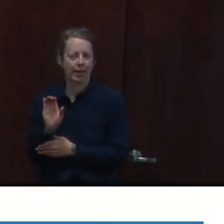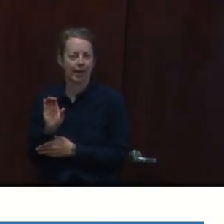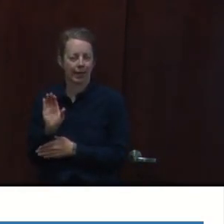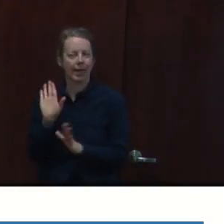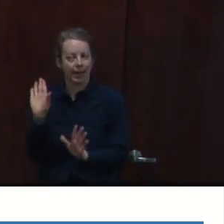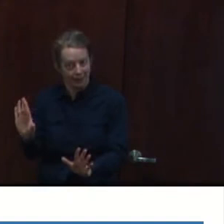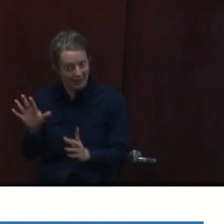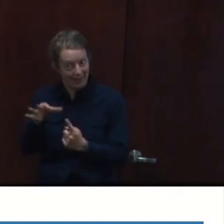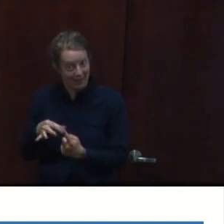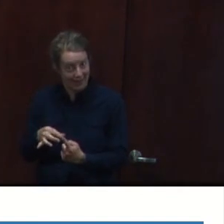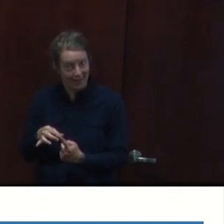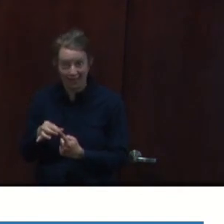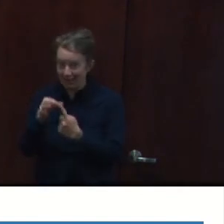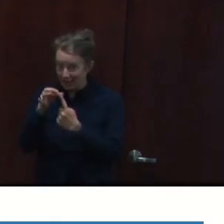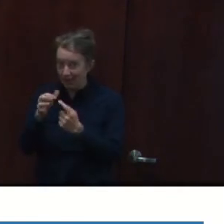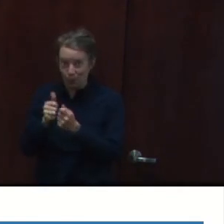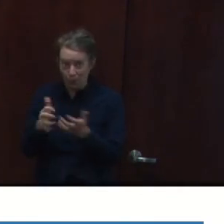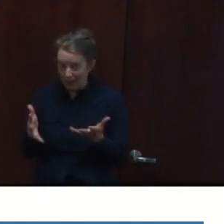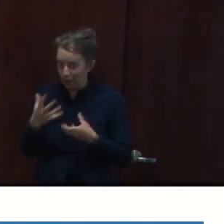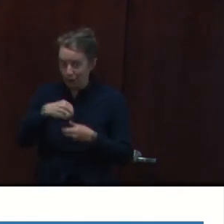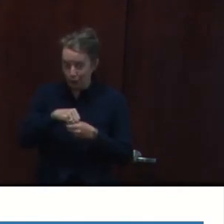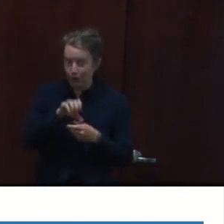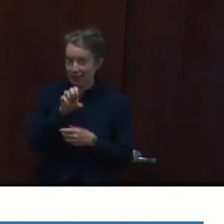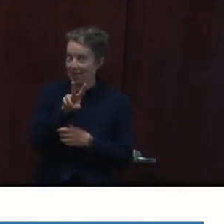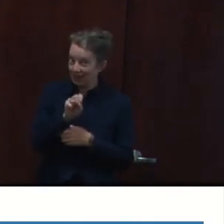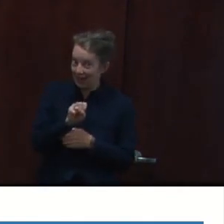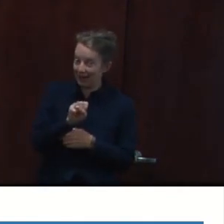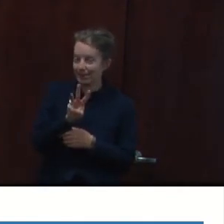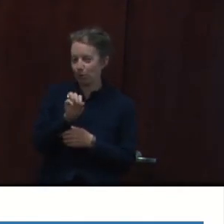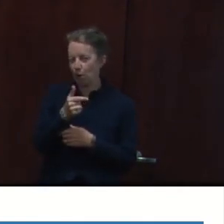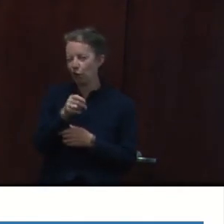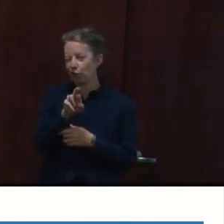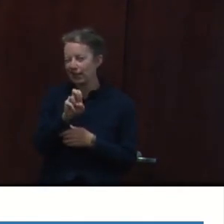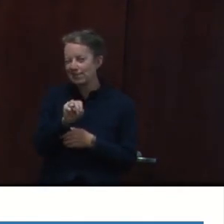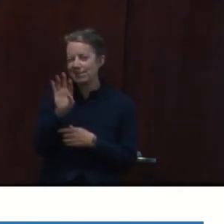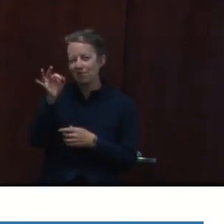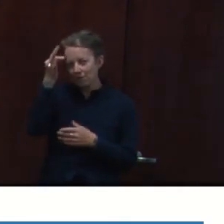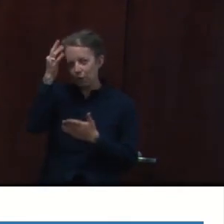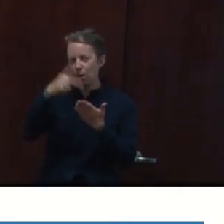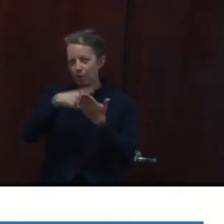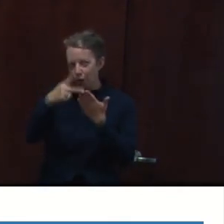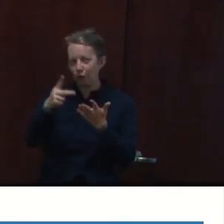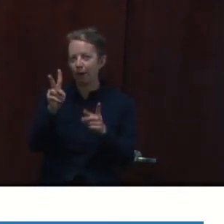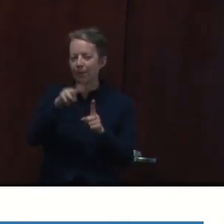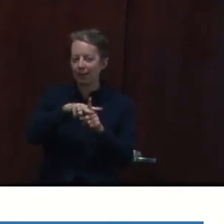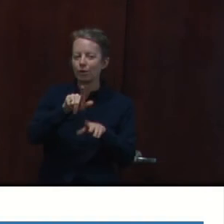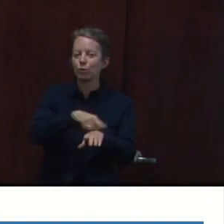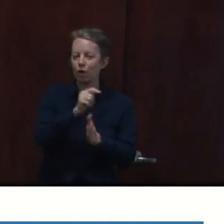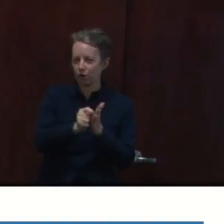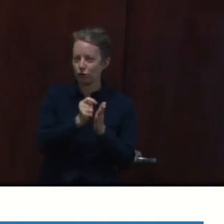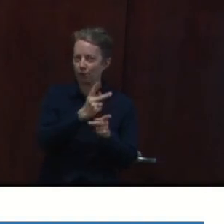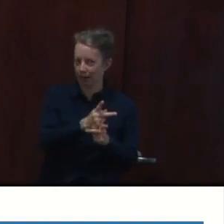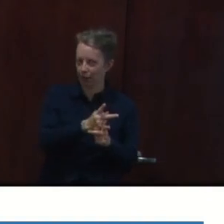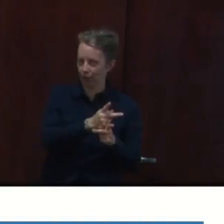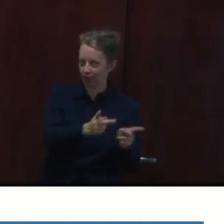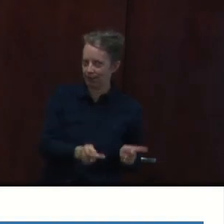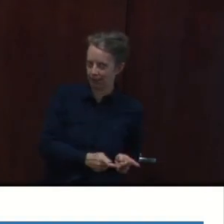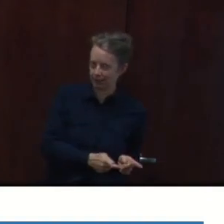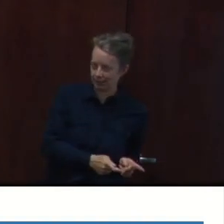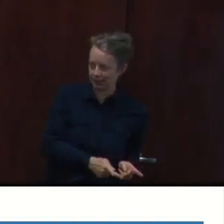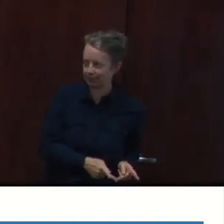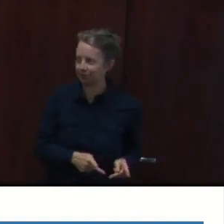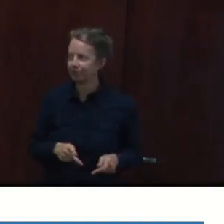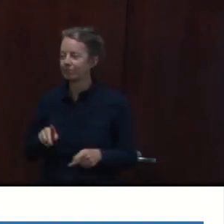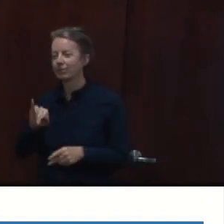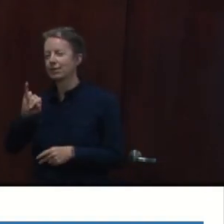with the exception of those CVS, Walgreens, federal program long-term care facilities. Okay, great. And as of today, those two providers